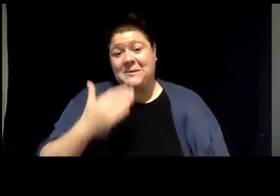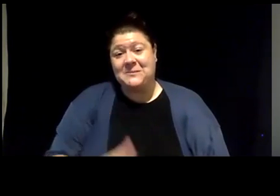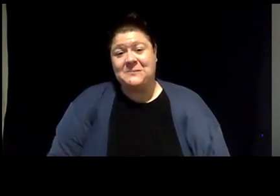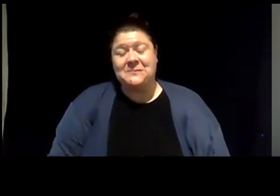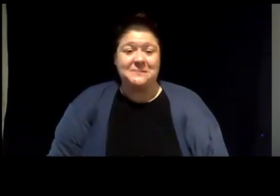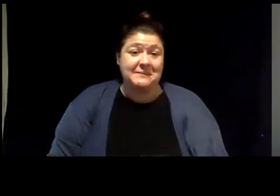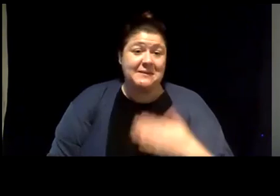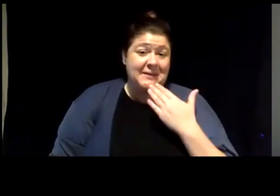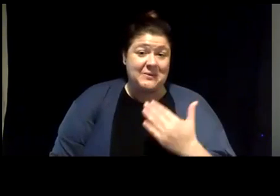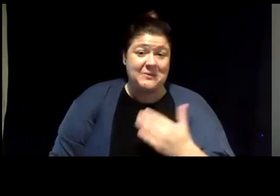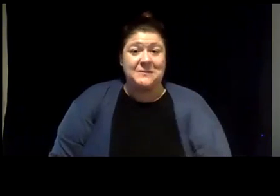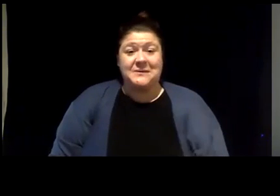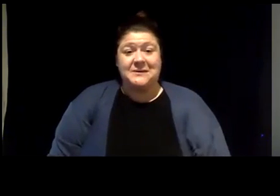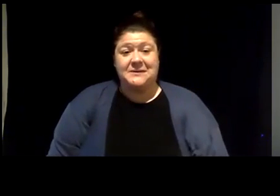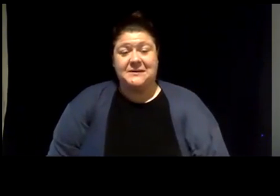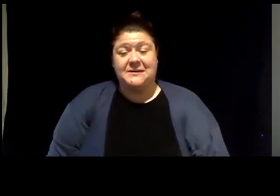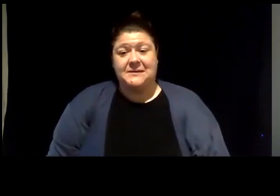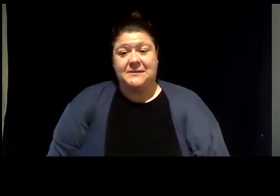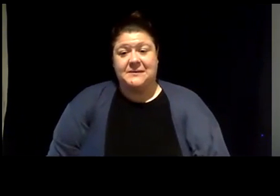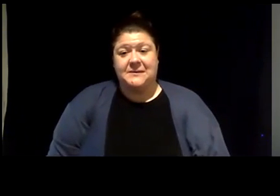Thank you.